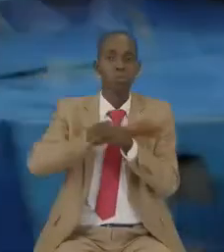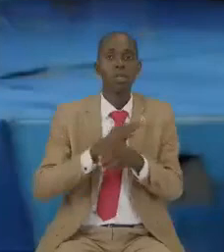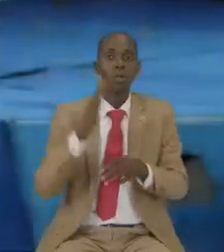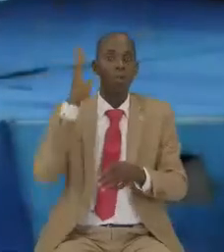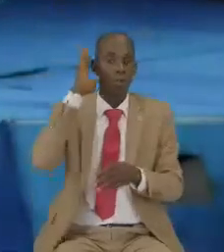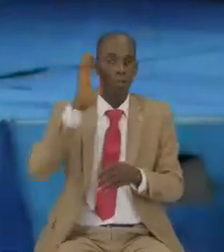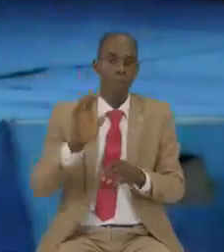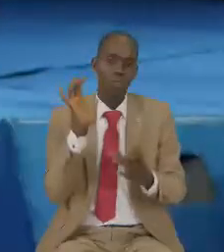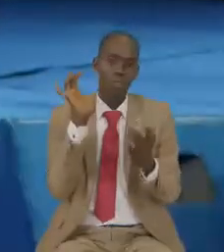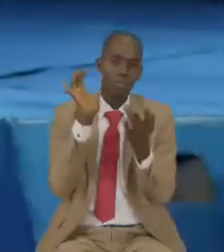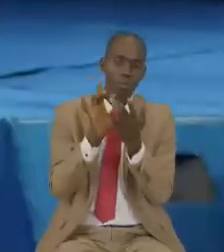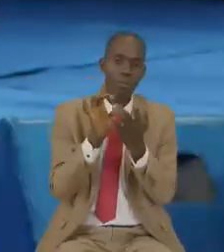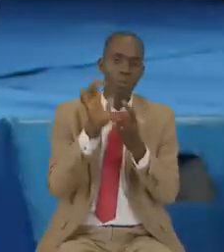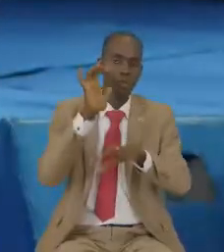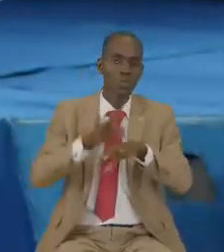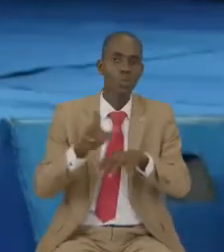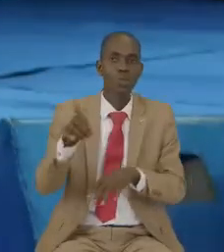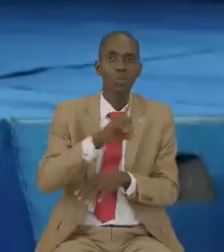the point of need